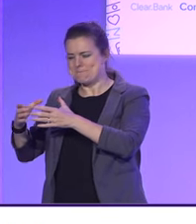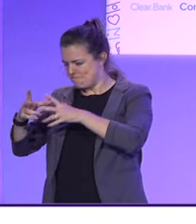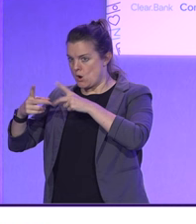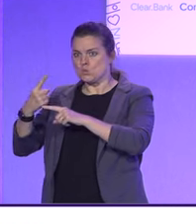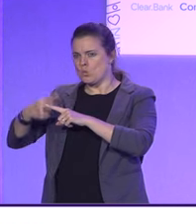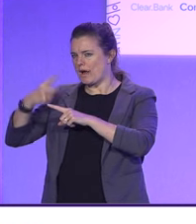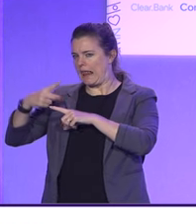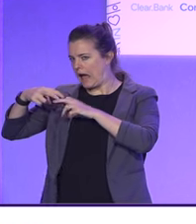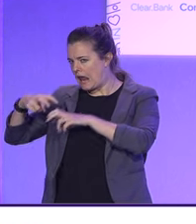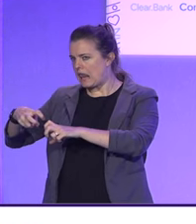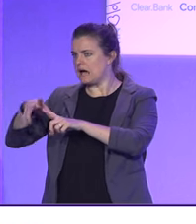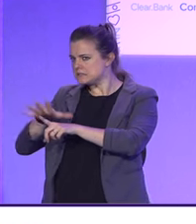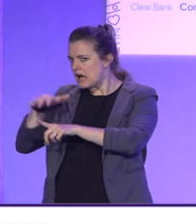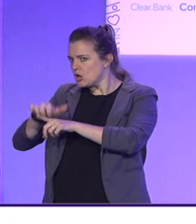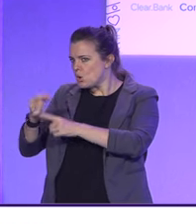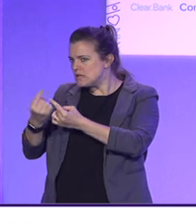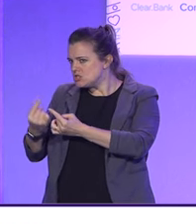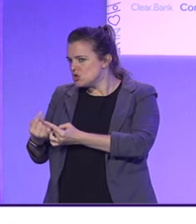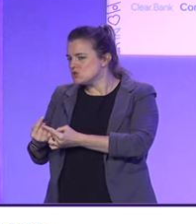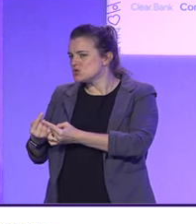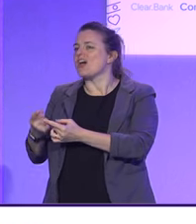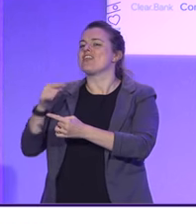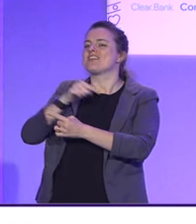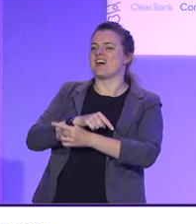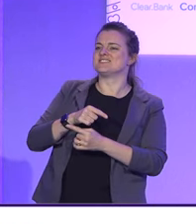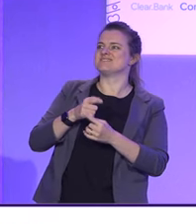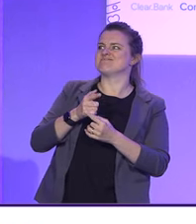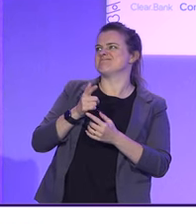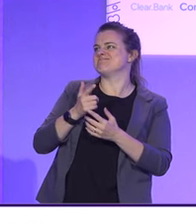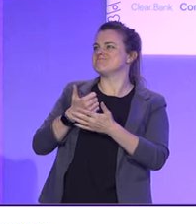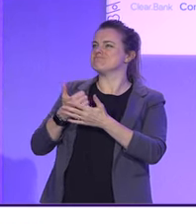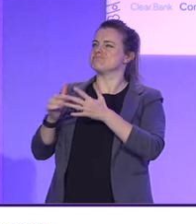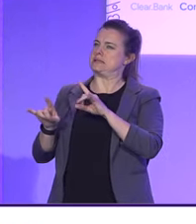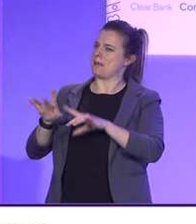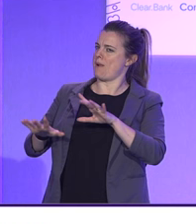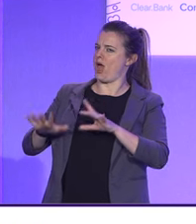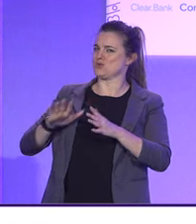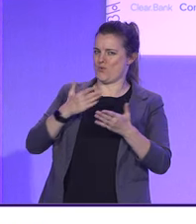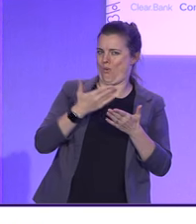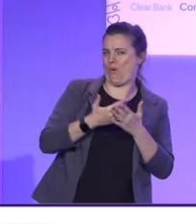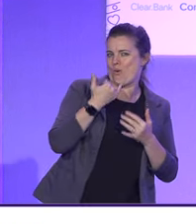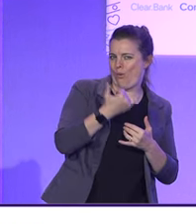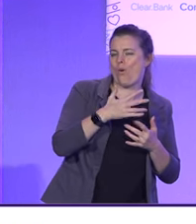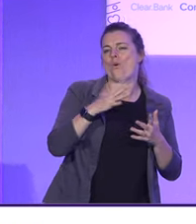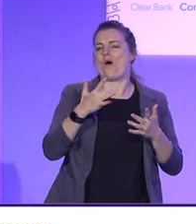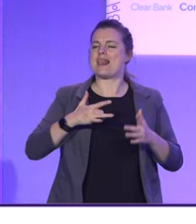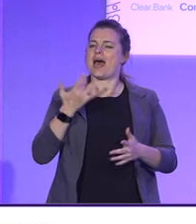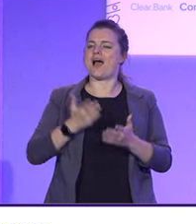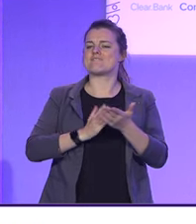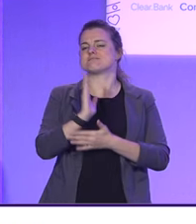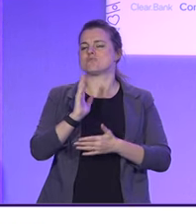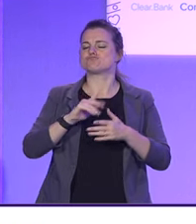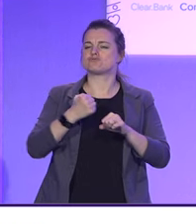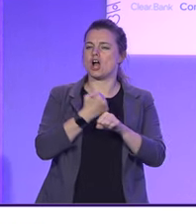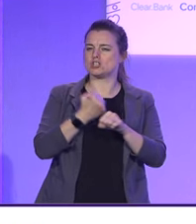analyze and diagnose issues that you would typically have if you were on call or working with a live production issue.